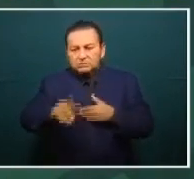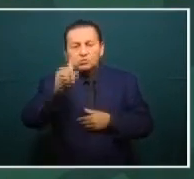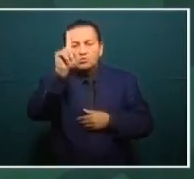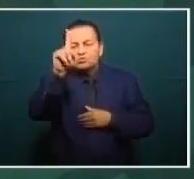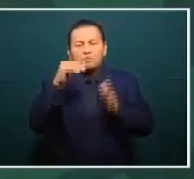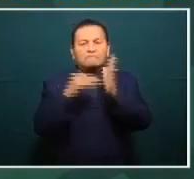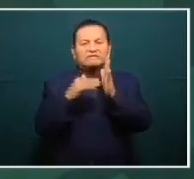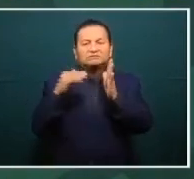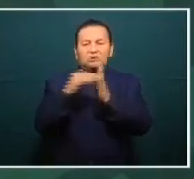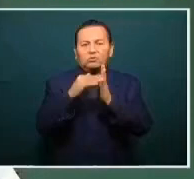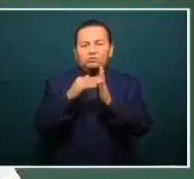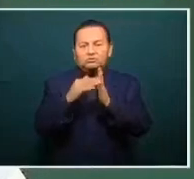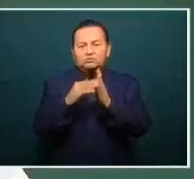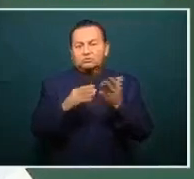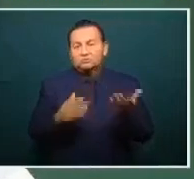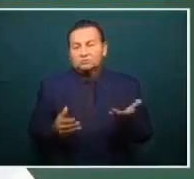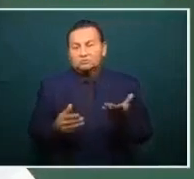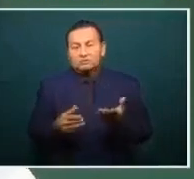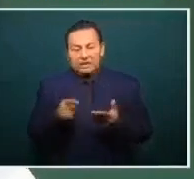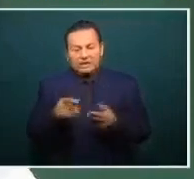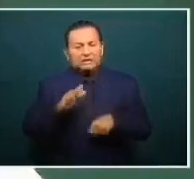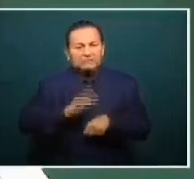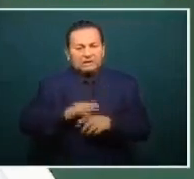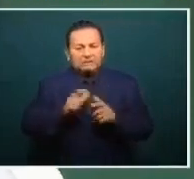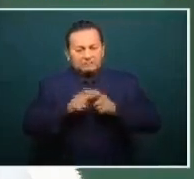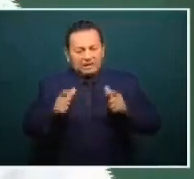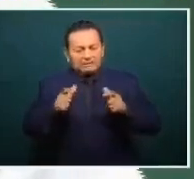And we're going towards 1 million.